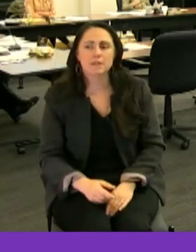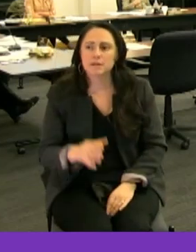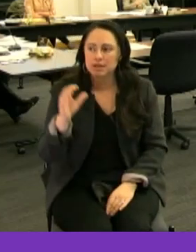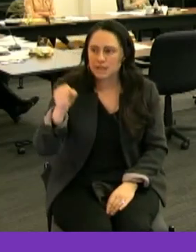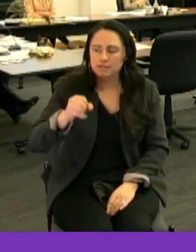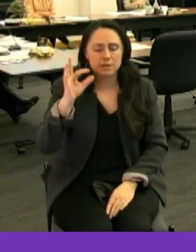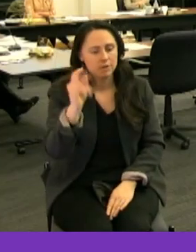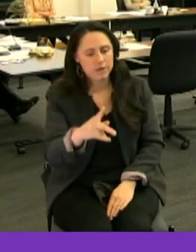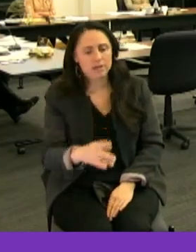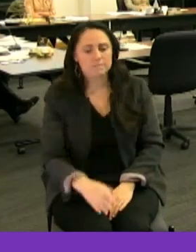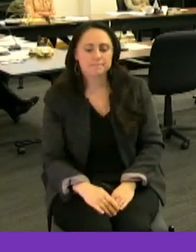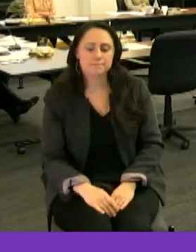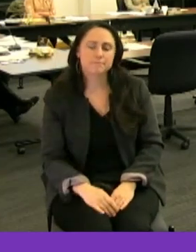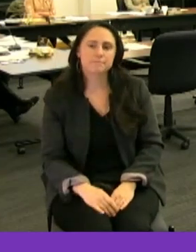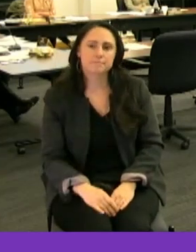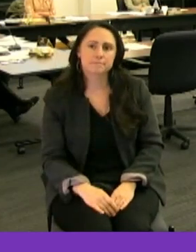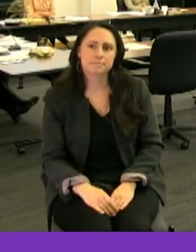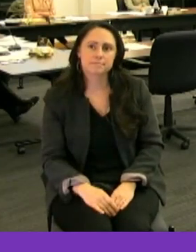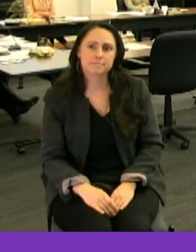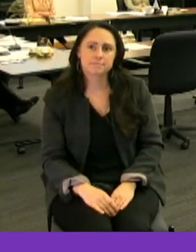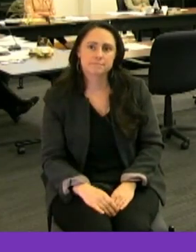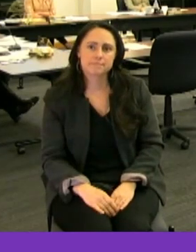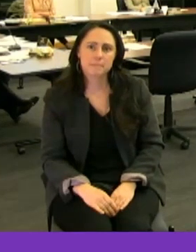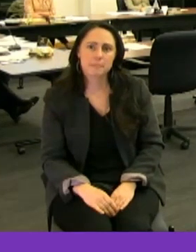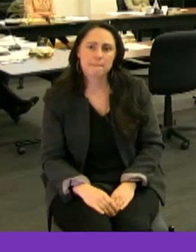Okay, perfect.